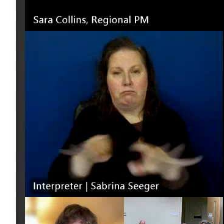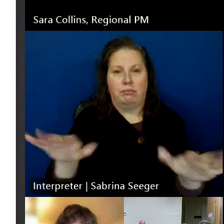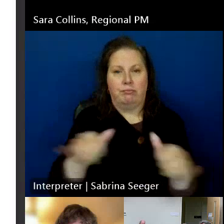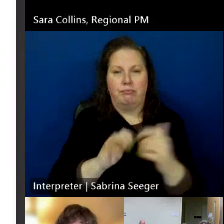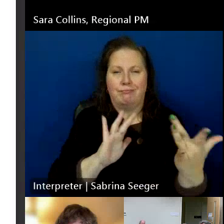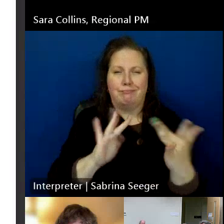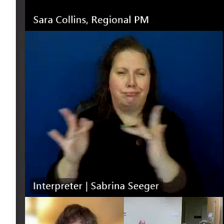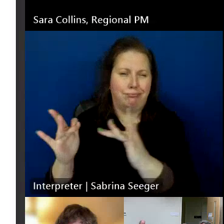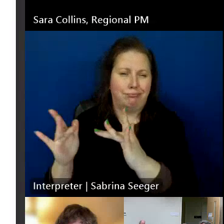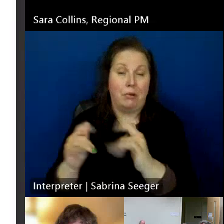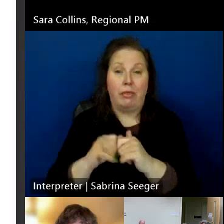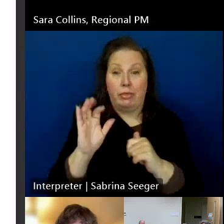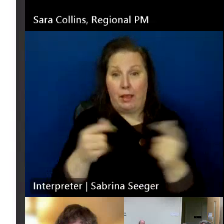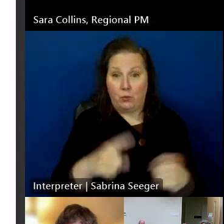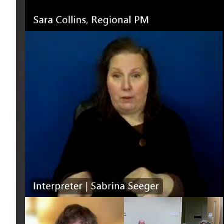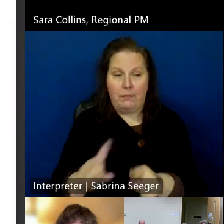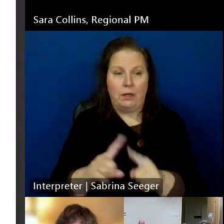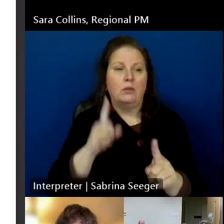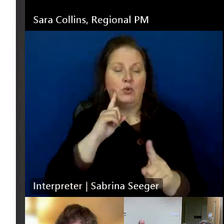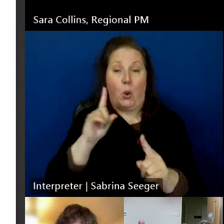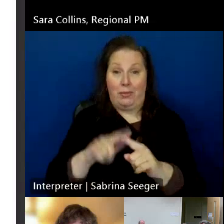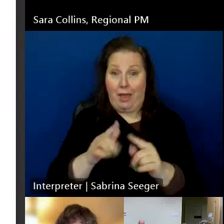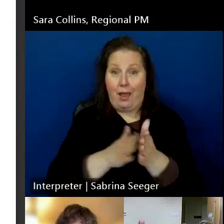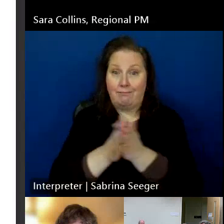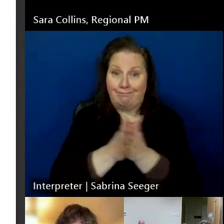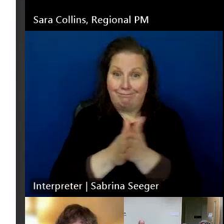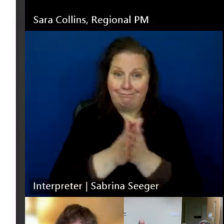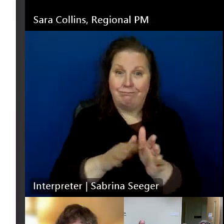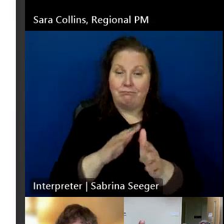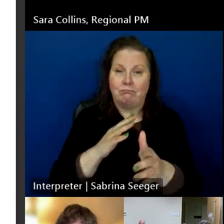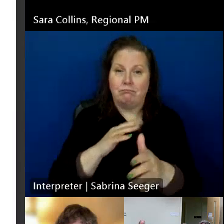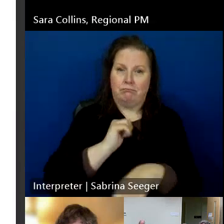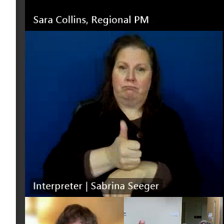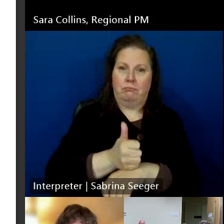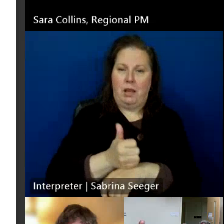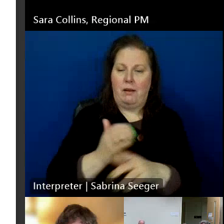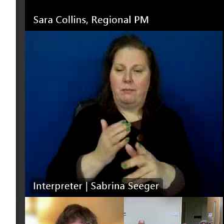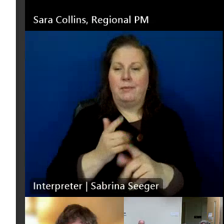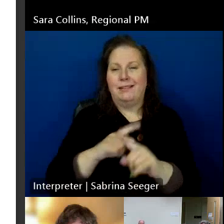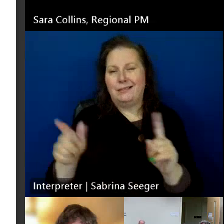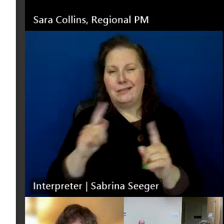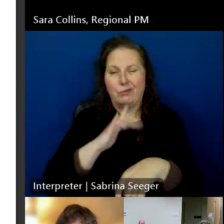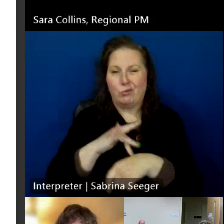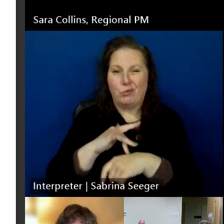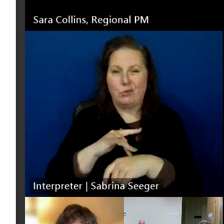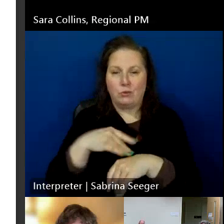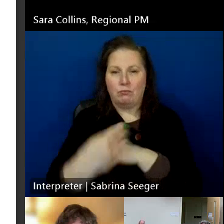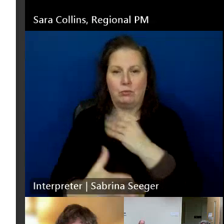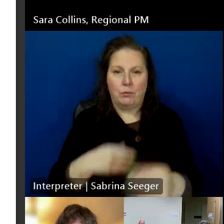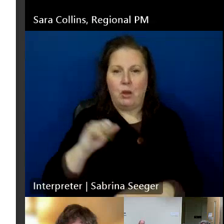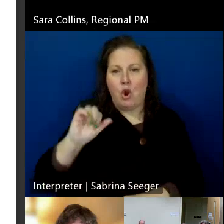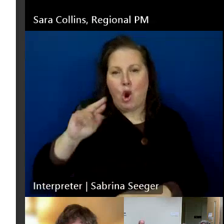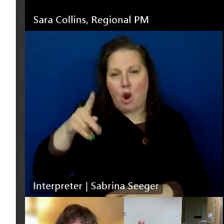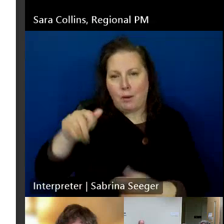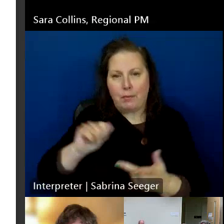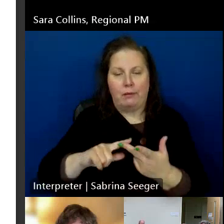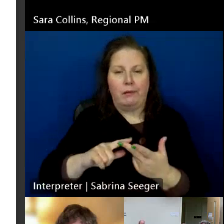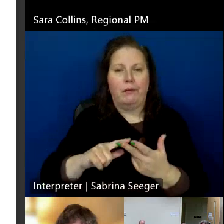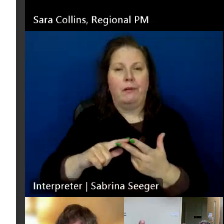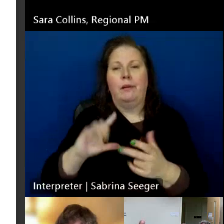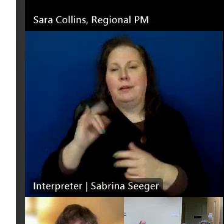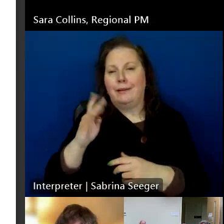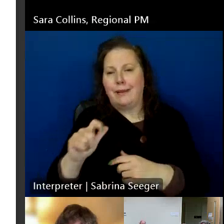the 2024 plan is to build on the momentum created by all of those resources from the ARPA Capital Projects